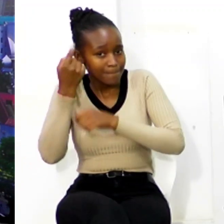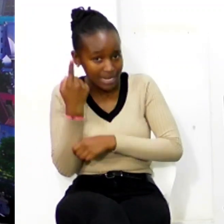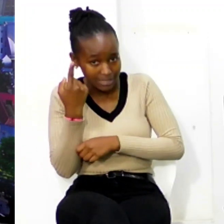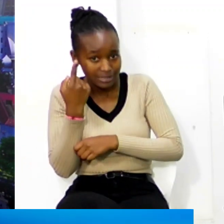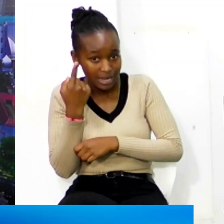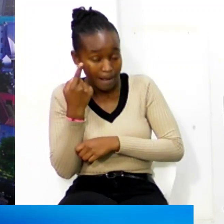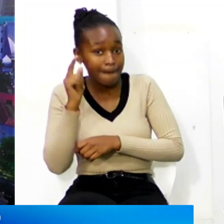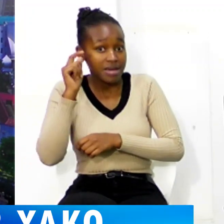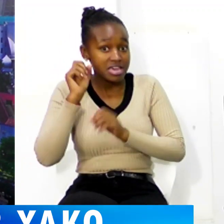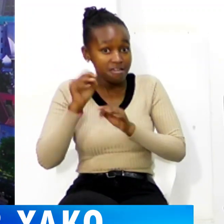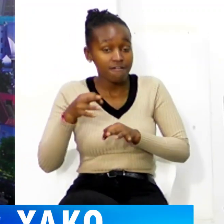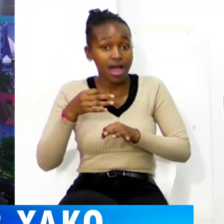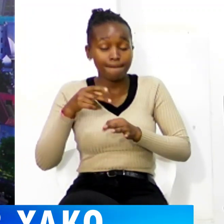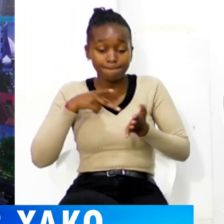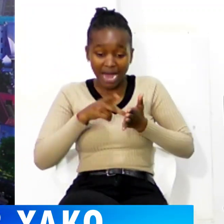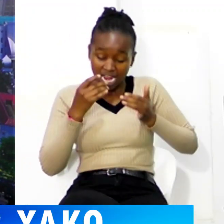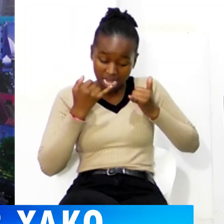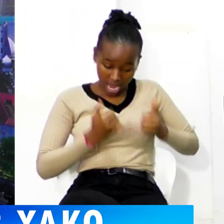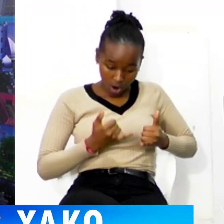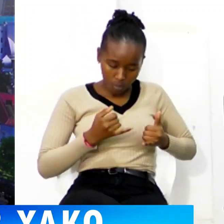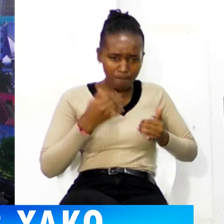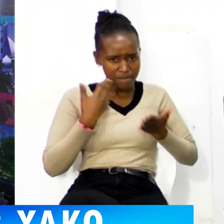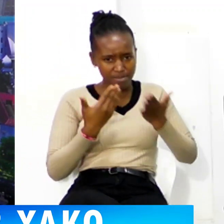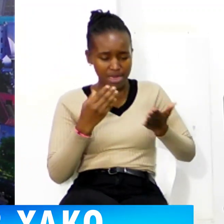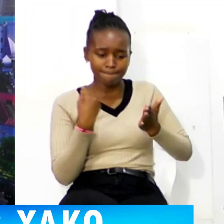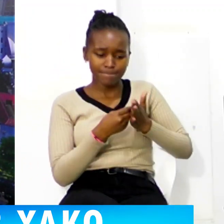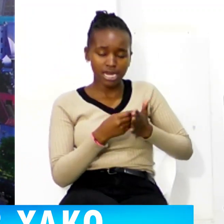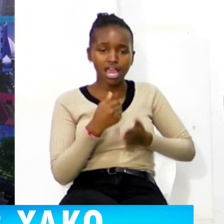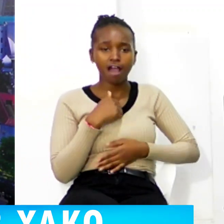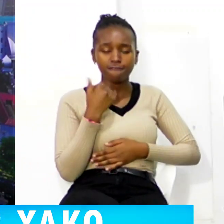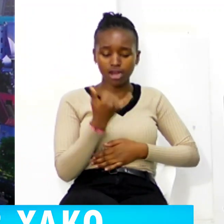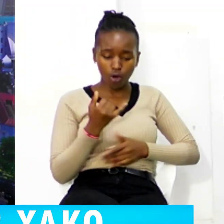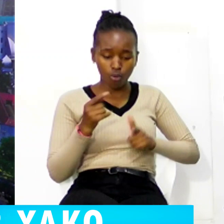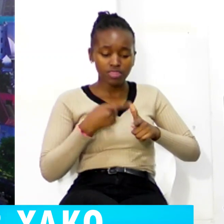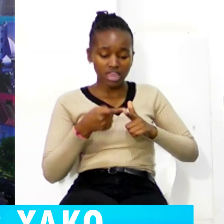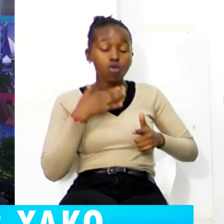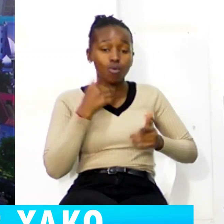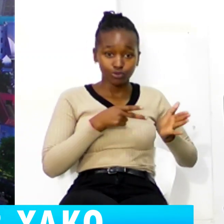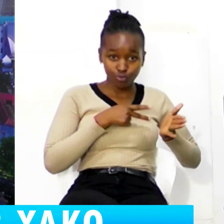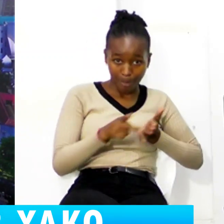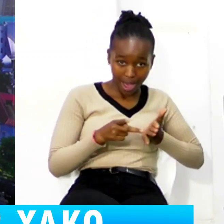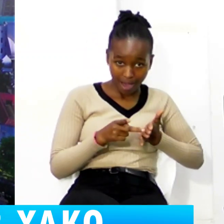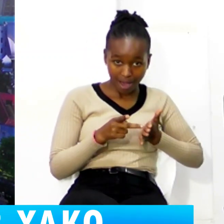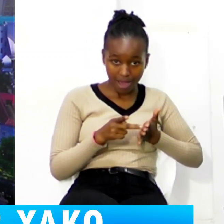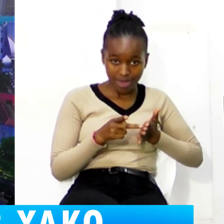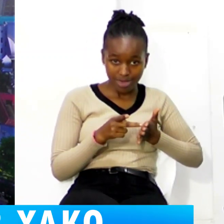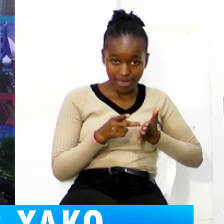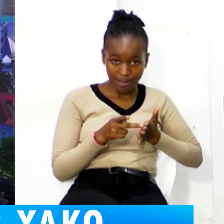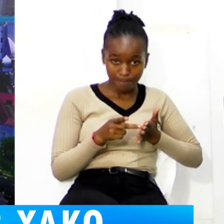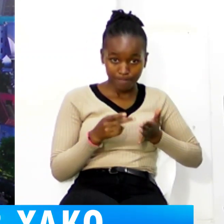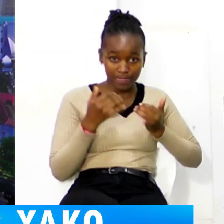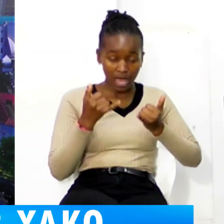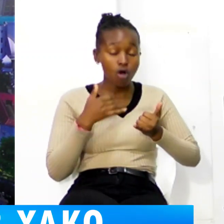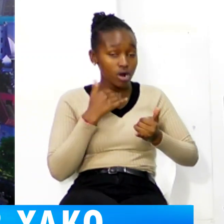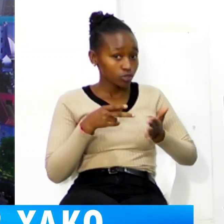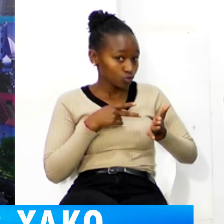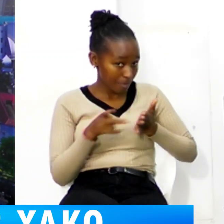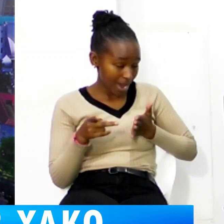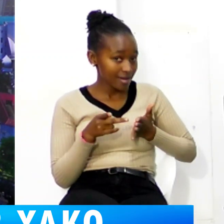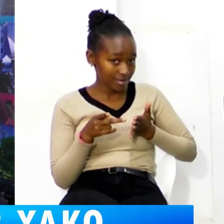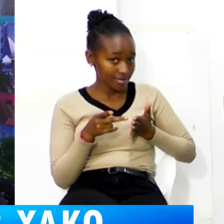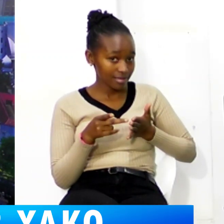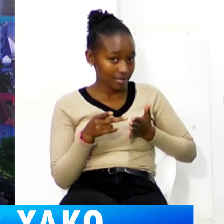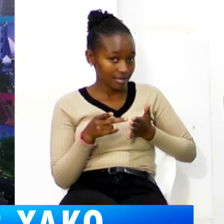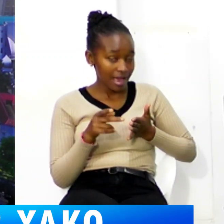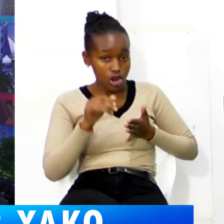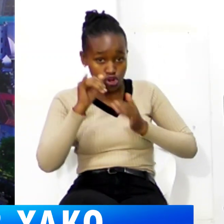on just the procedure. Yeah. Yeah. Now I think our viewer is